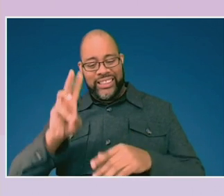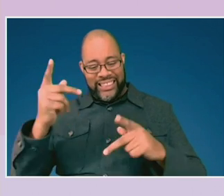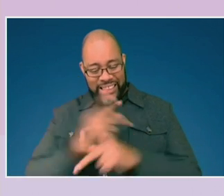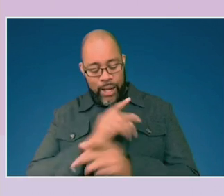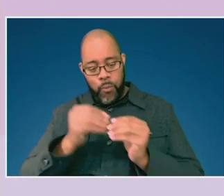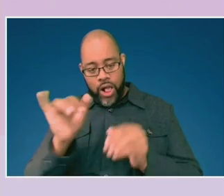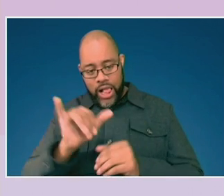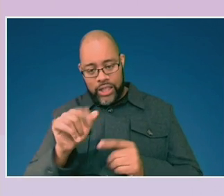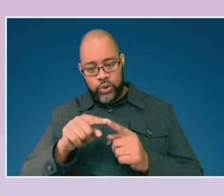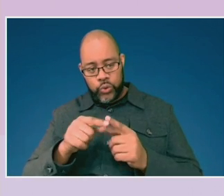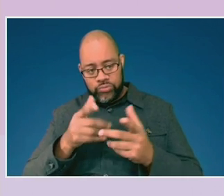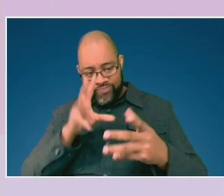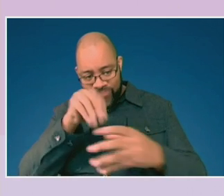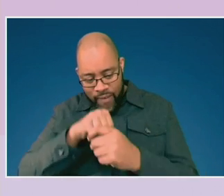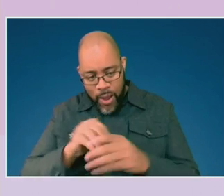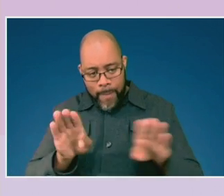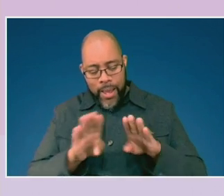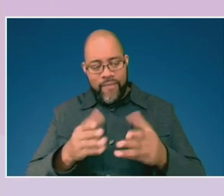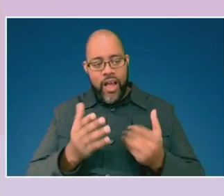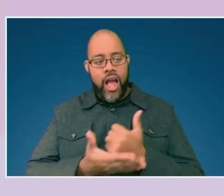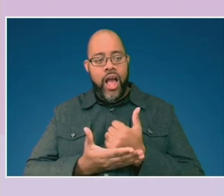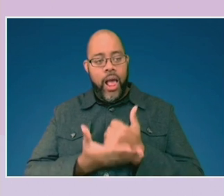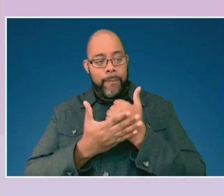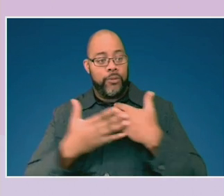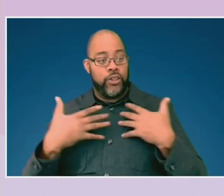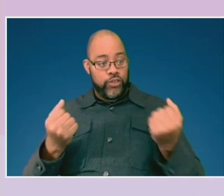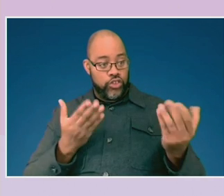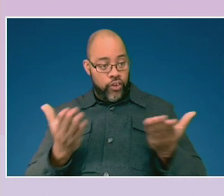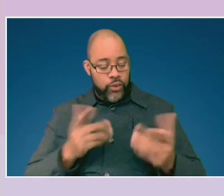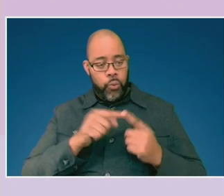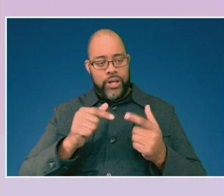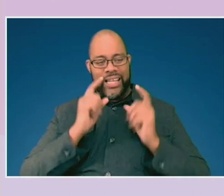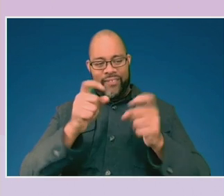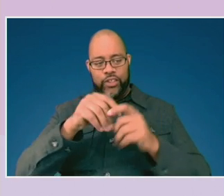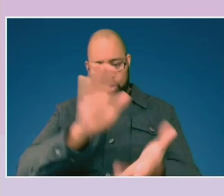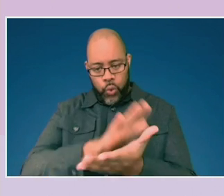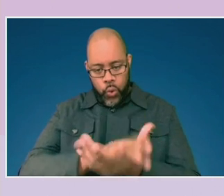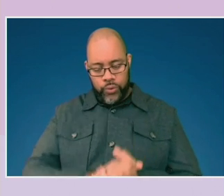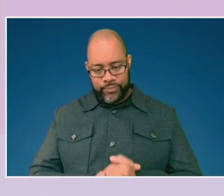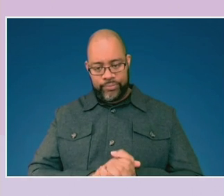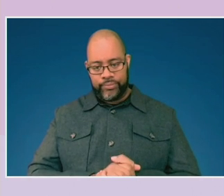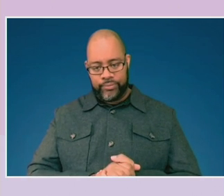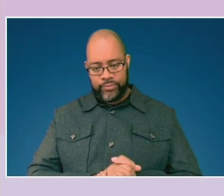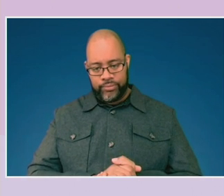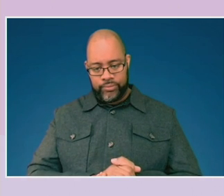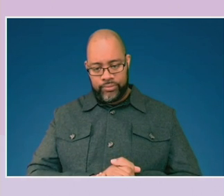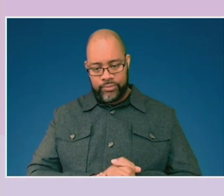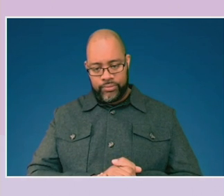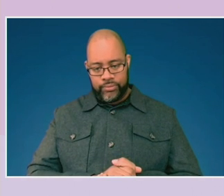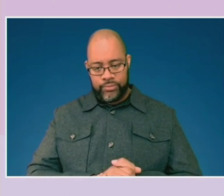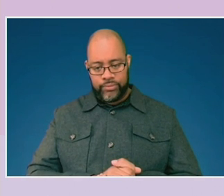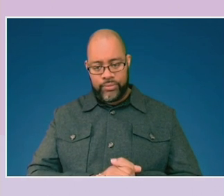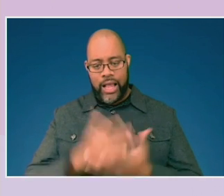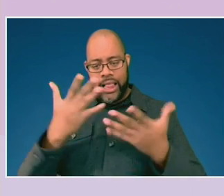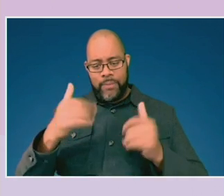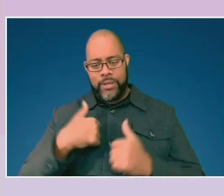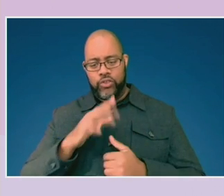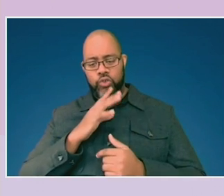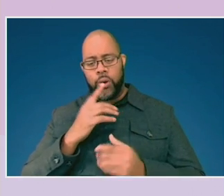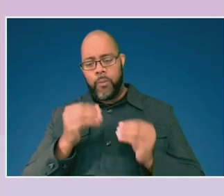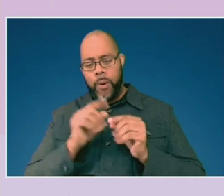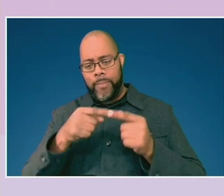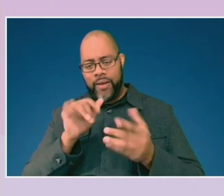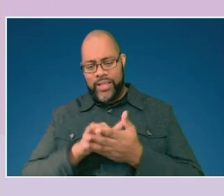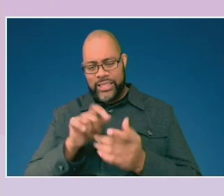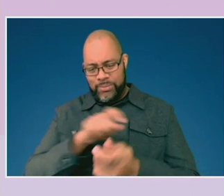likely to engage in behavioral health services when they are offered in schools. Now, let me turn and talk a little bit more about the